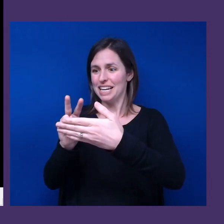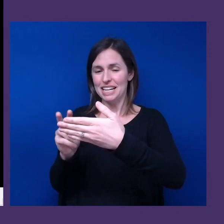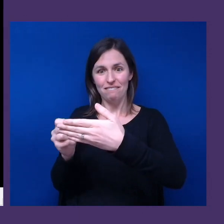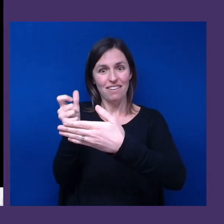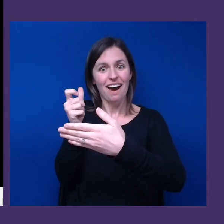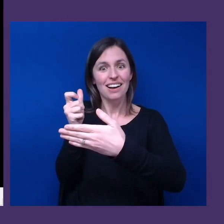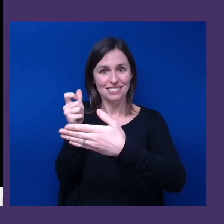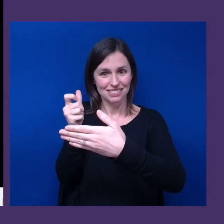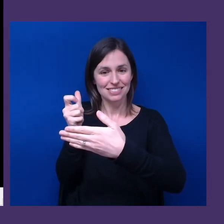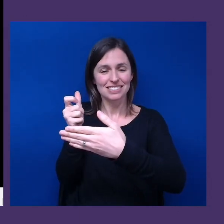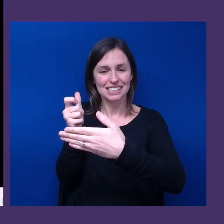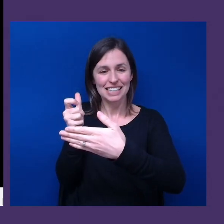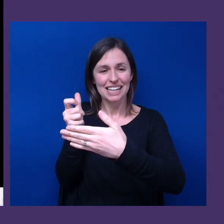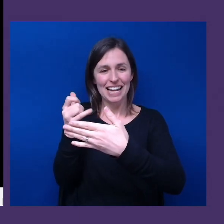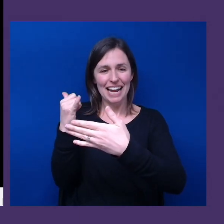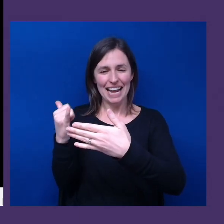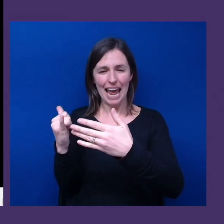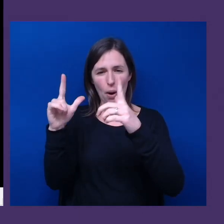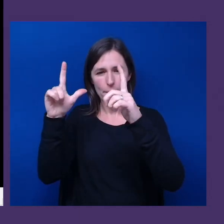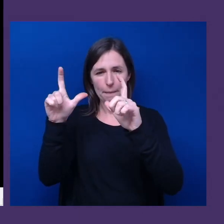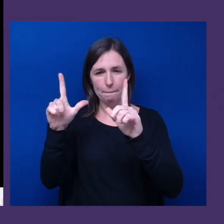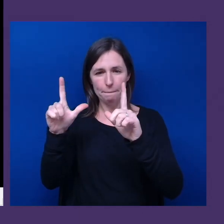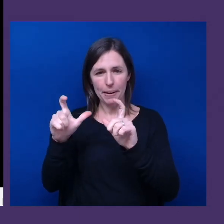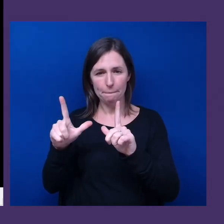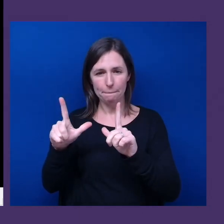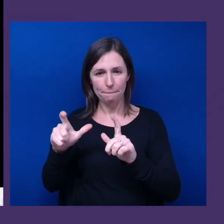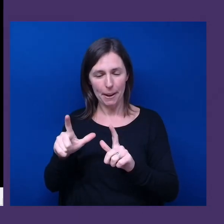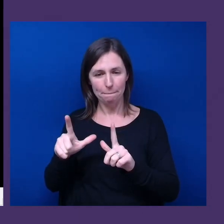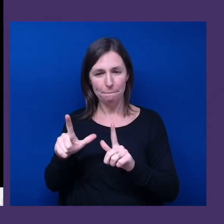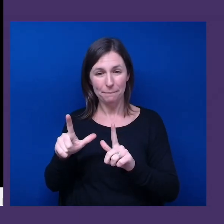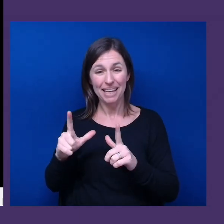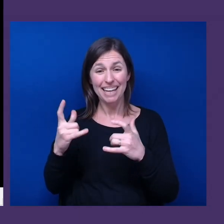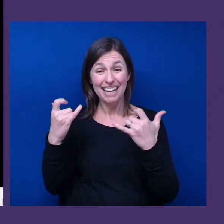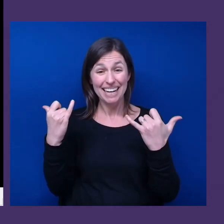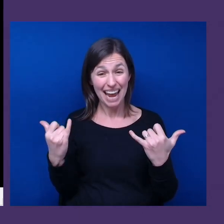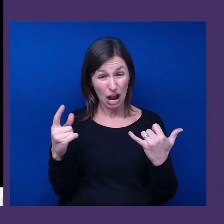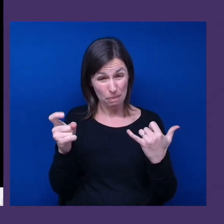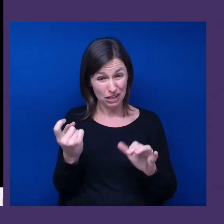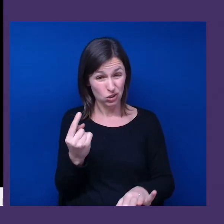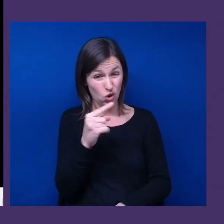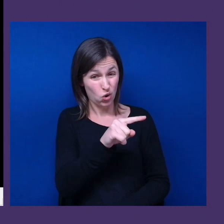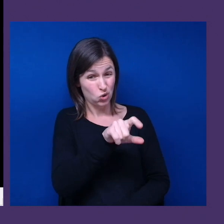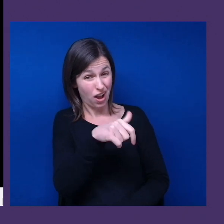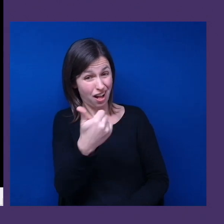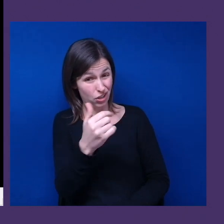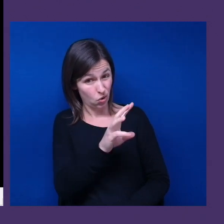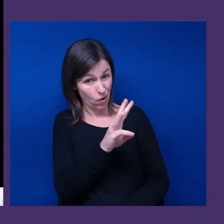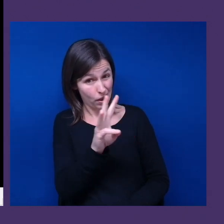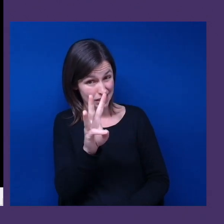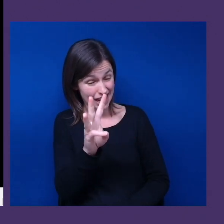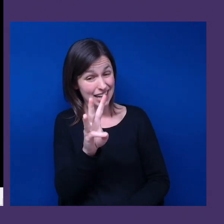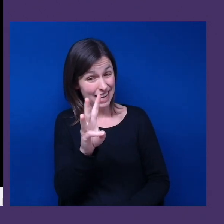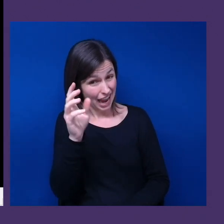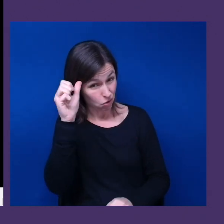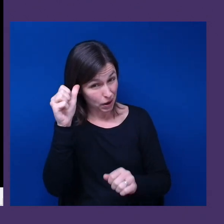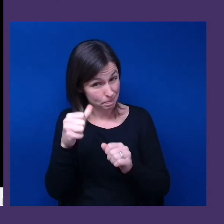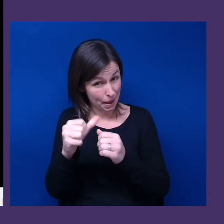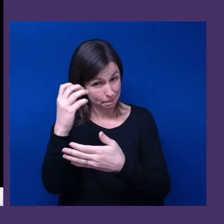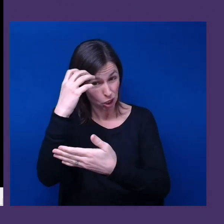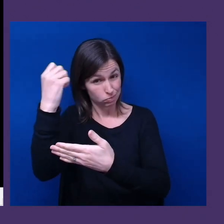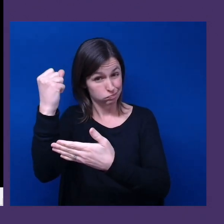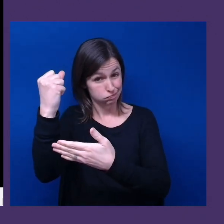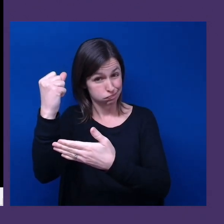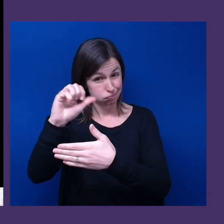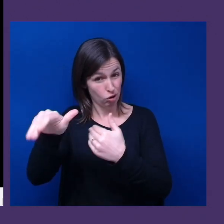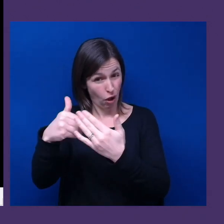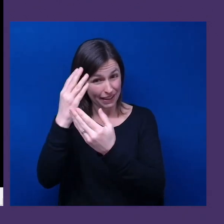It's taken some screenshots, and now it's got to go to that other site I told it to go to, and remember all that stuff to